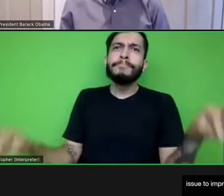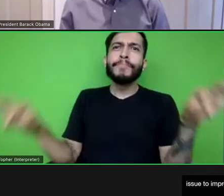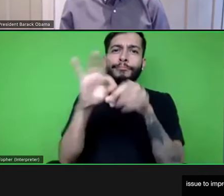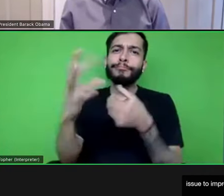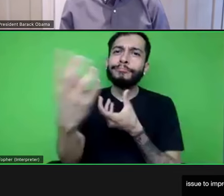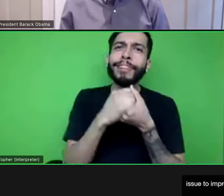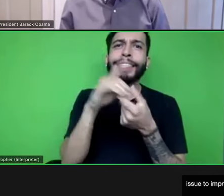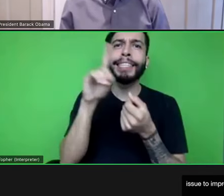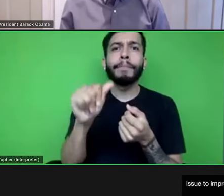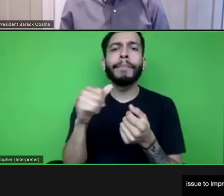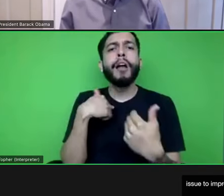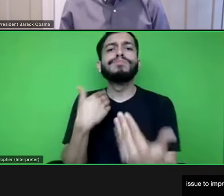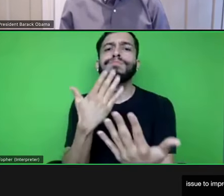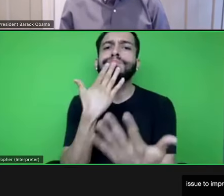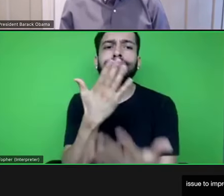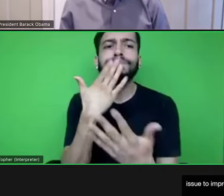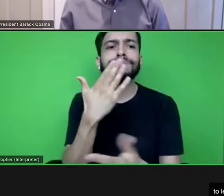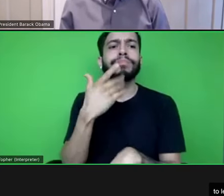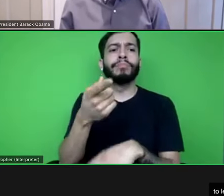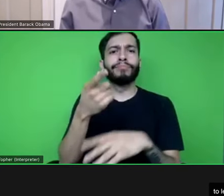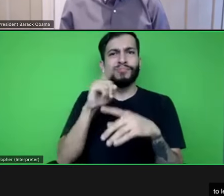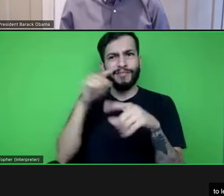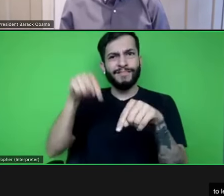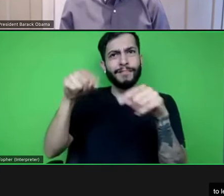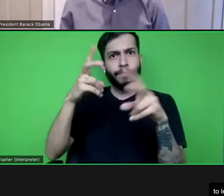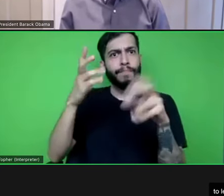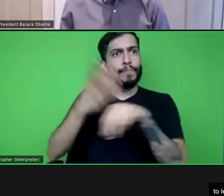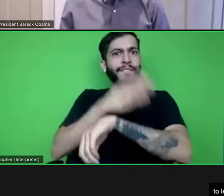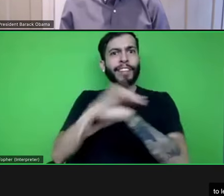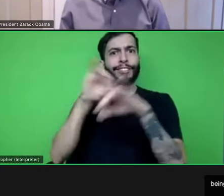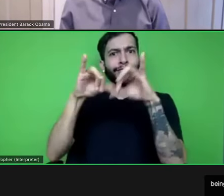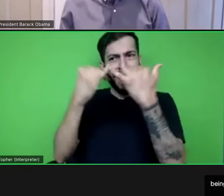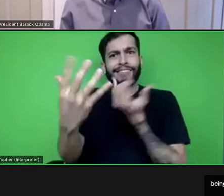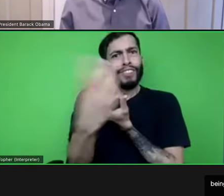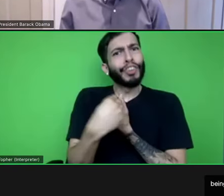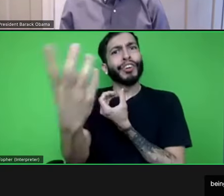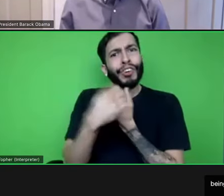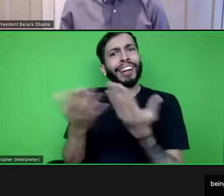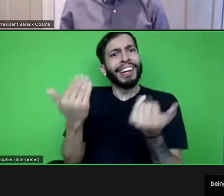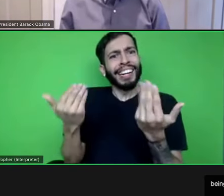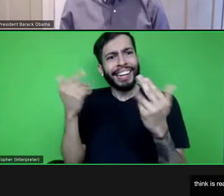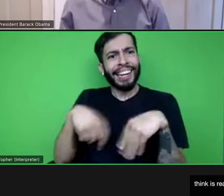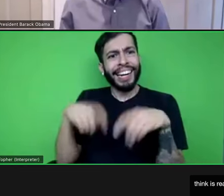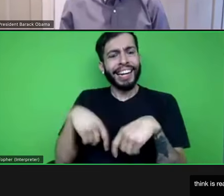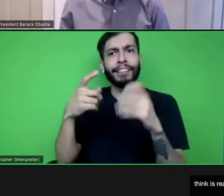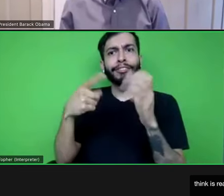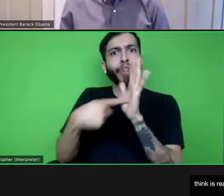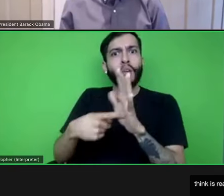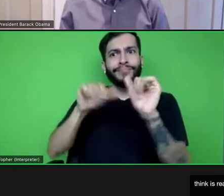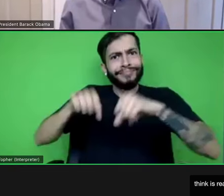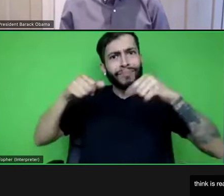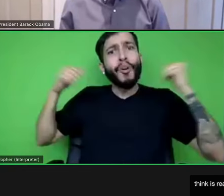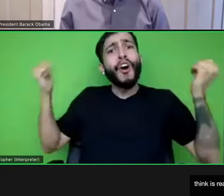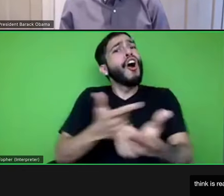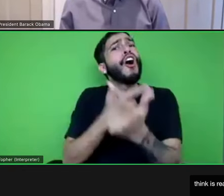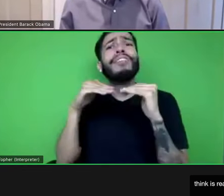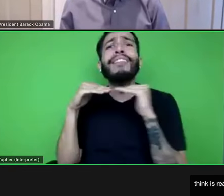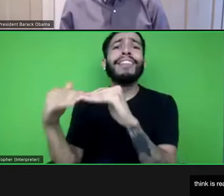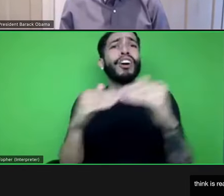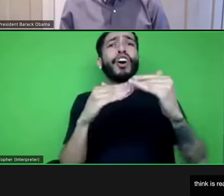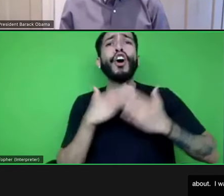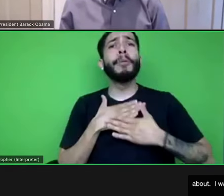be human, I think is really what this is about. So I want to thank Higher Ground,